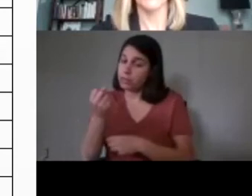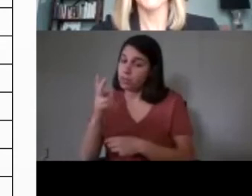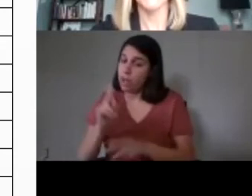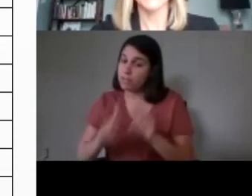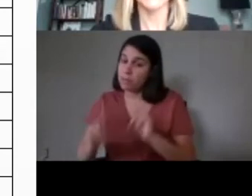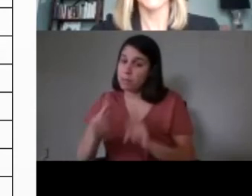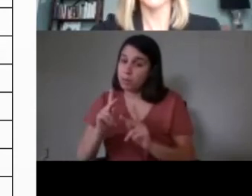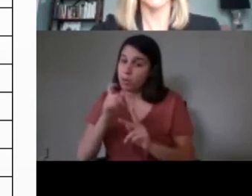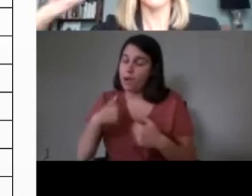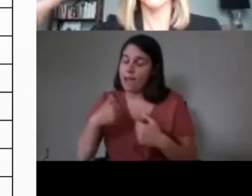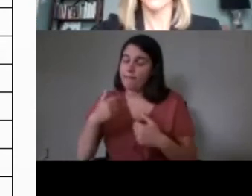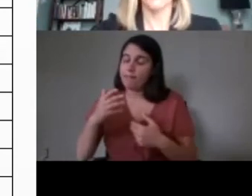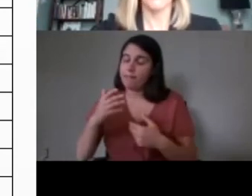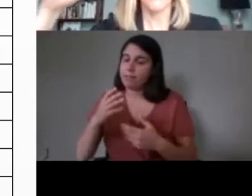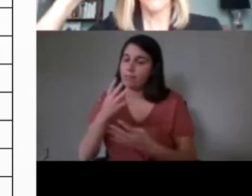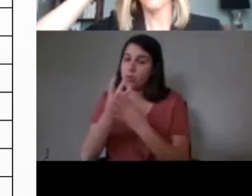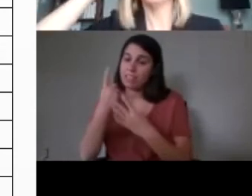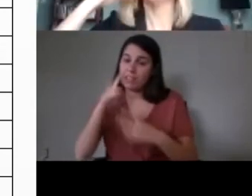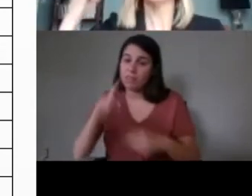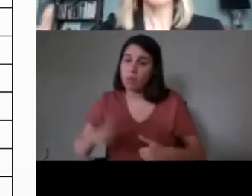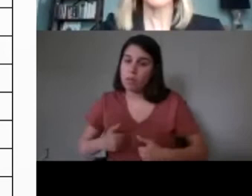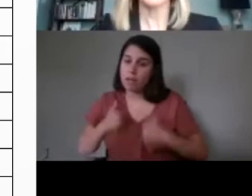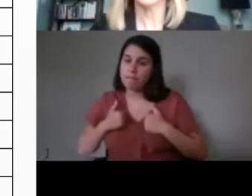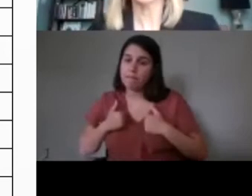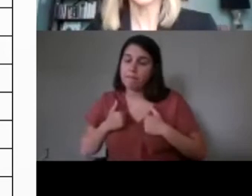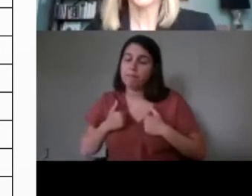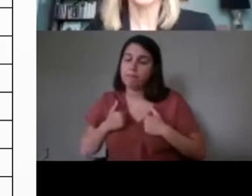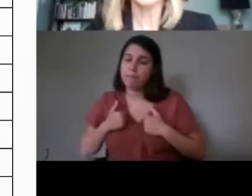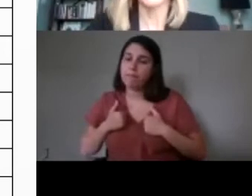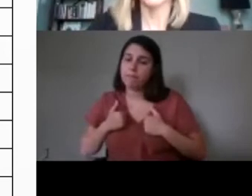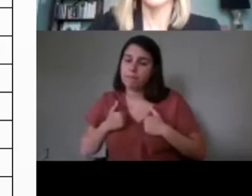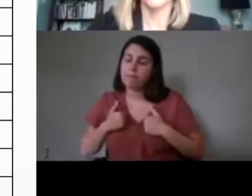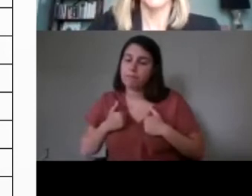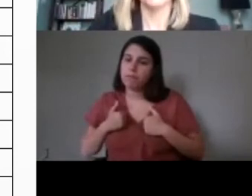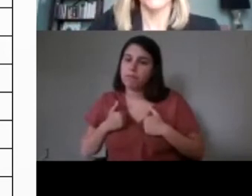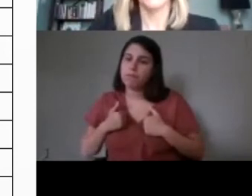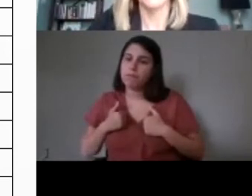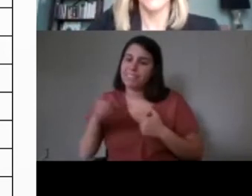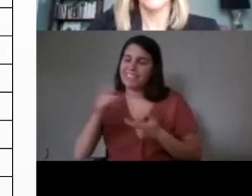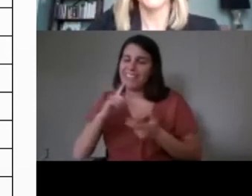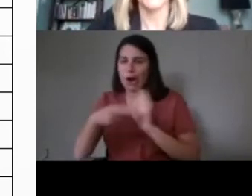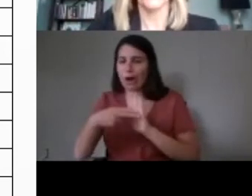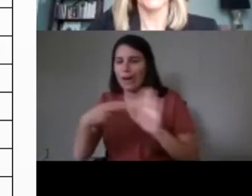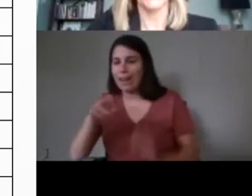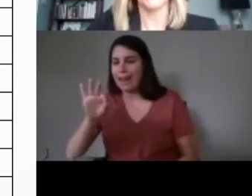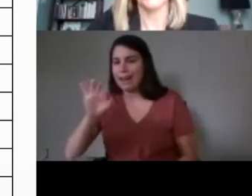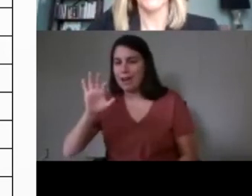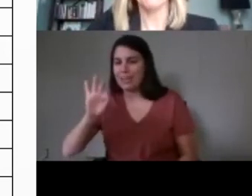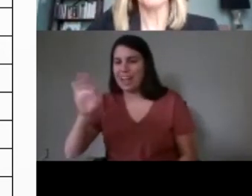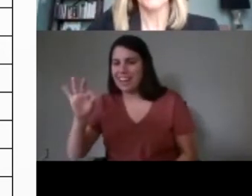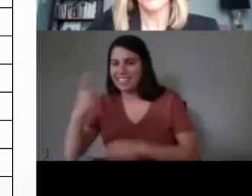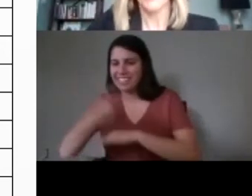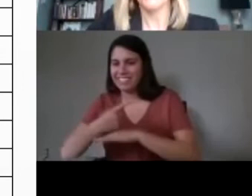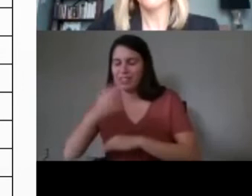have life sentences, because they're essentially coded as 999, so we didn't include